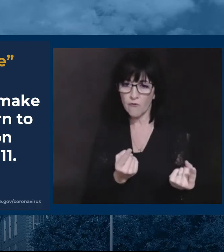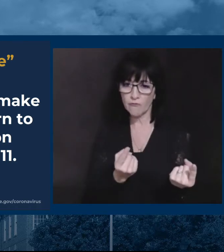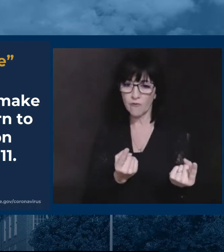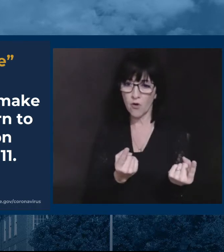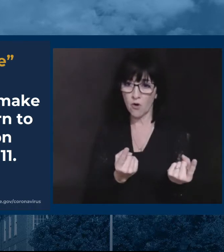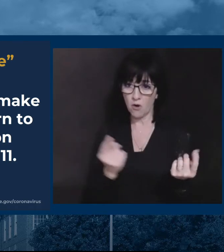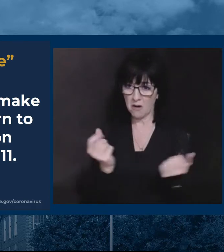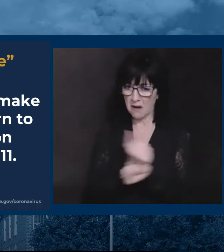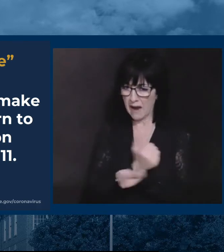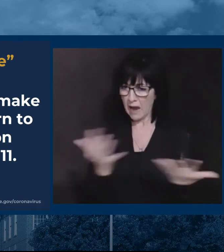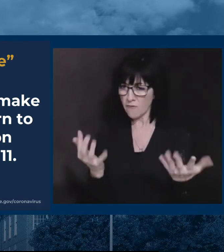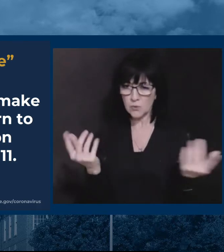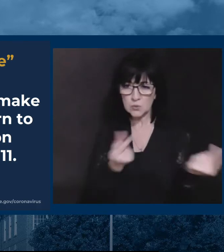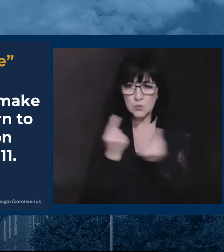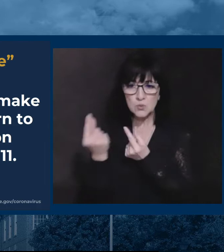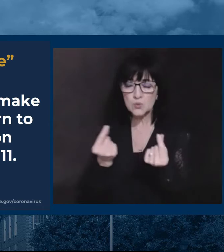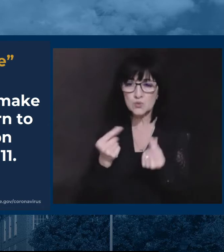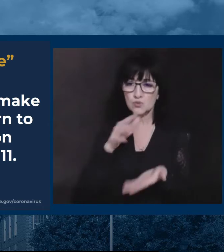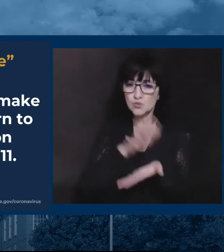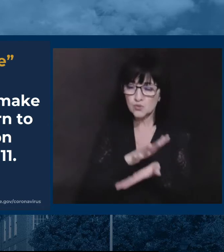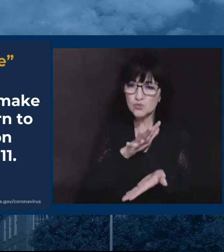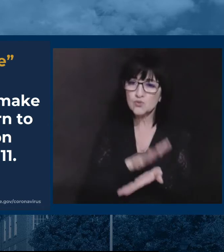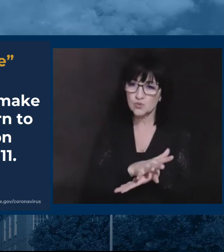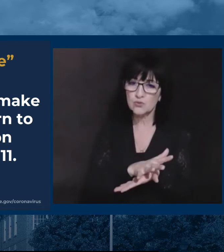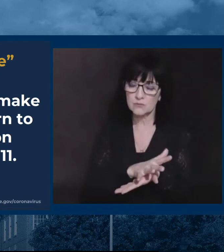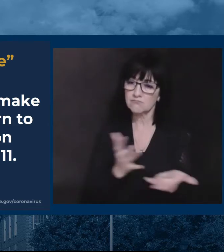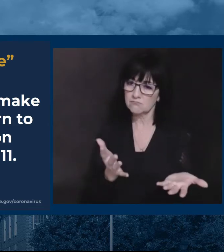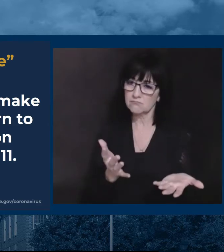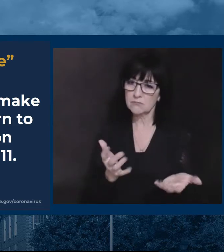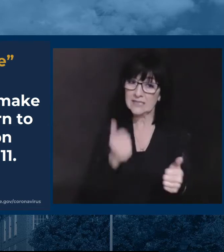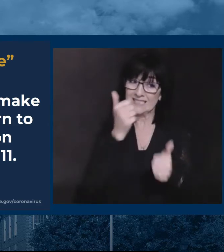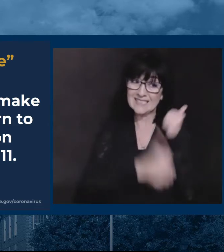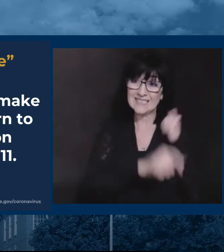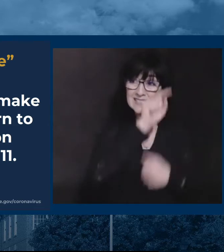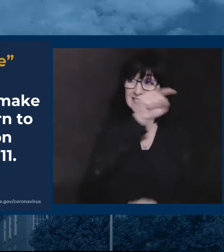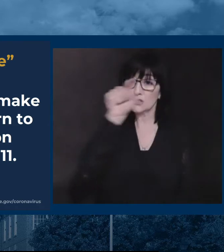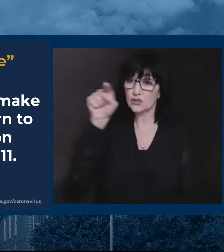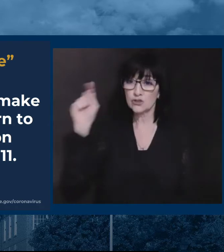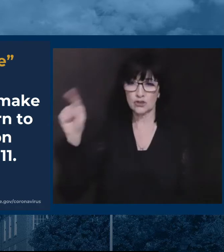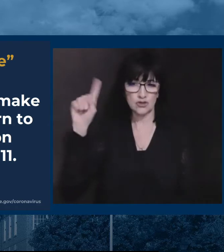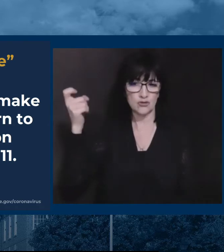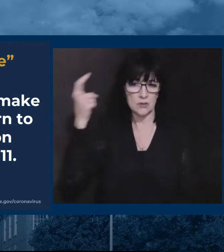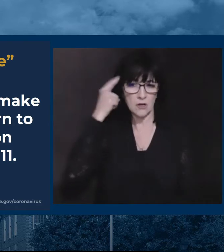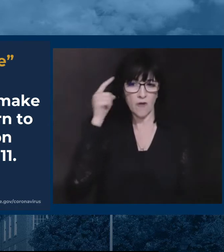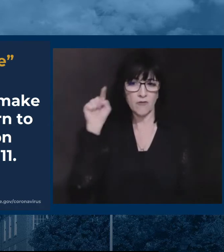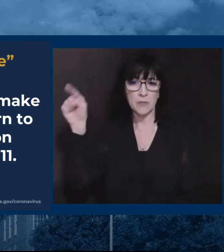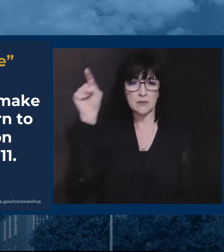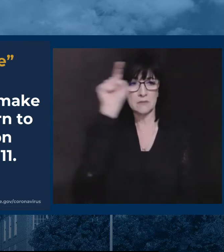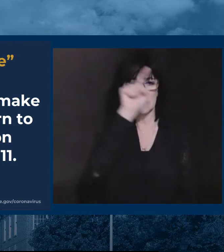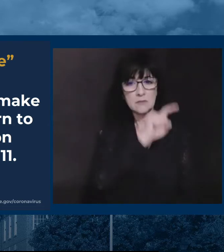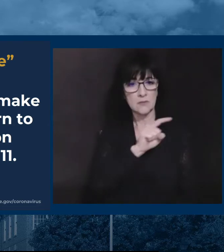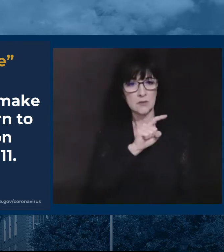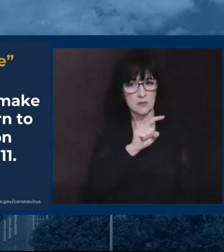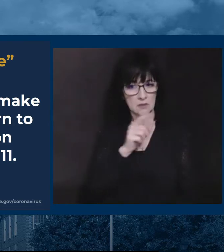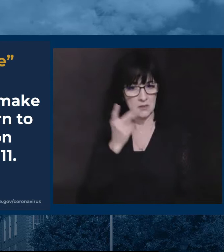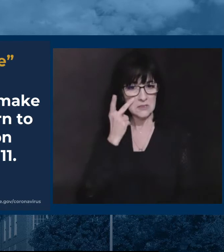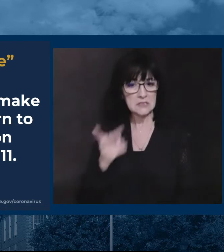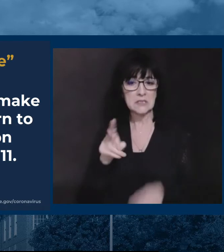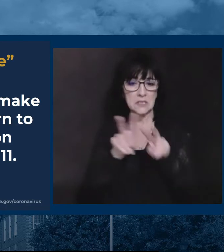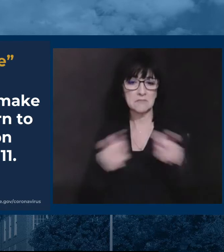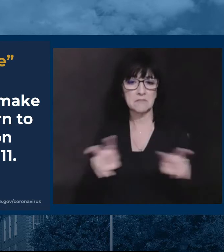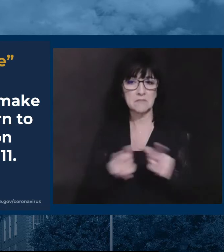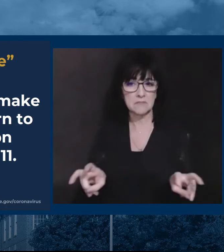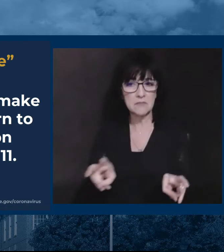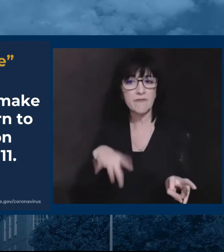governor and every public health agency in the country and around the world knows, which is that schools are safer places, among